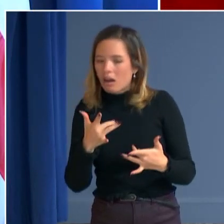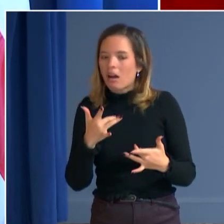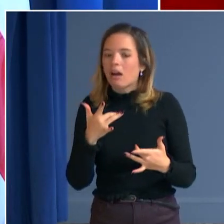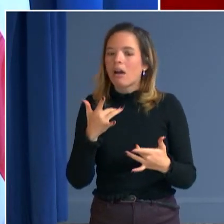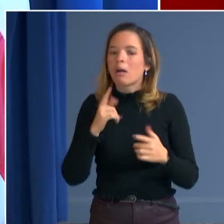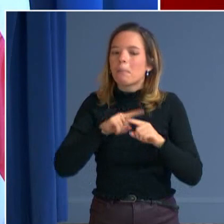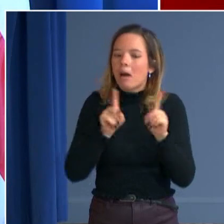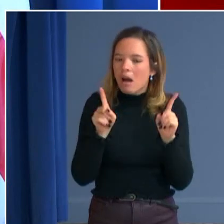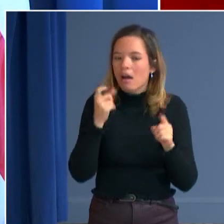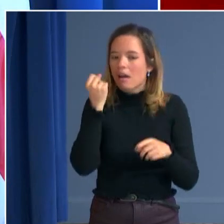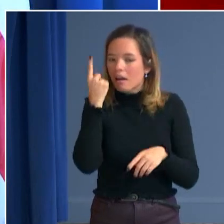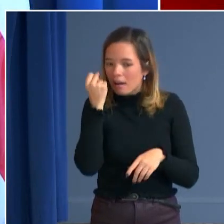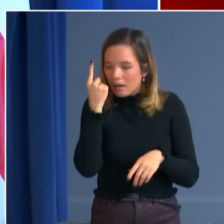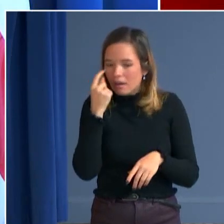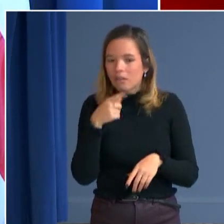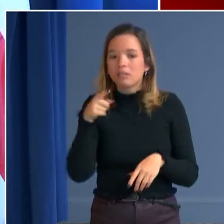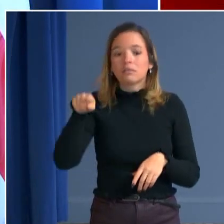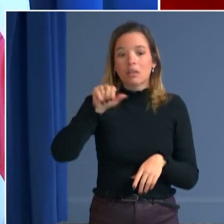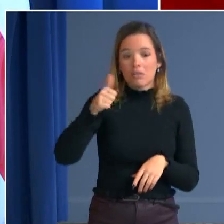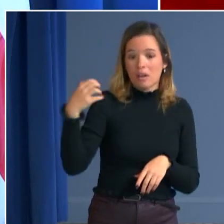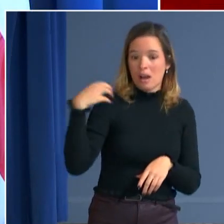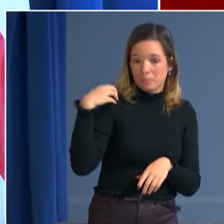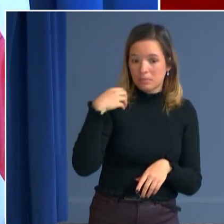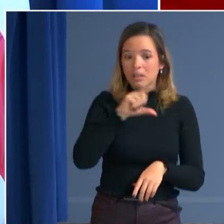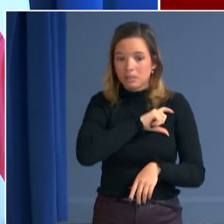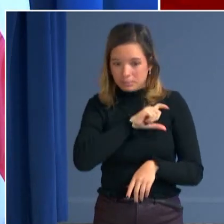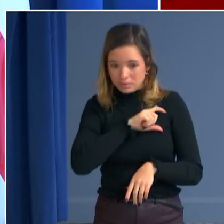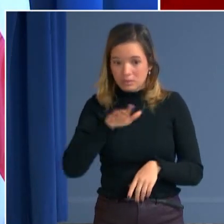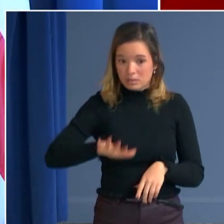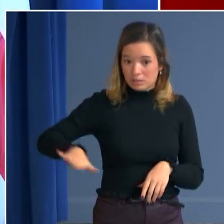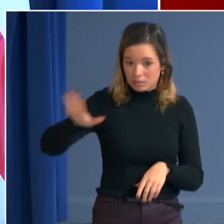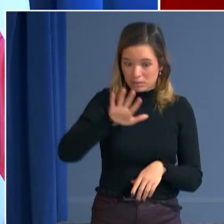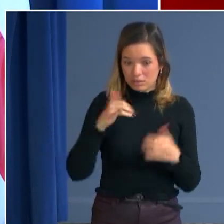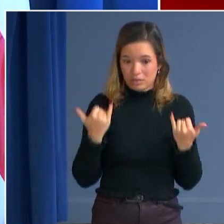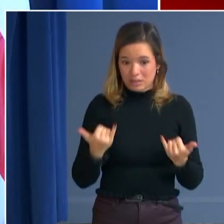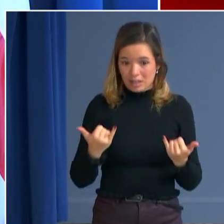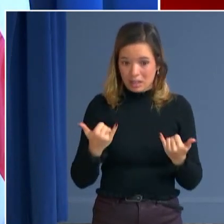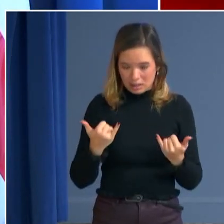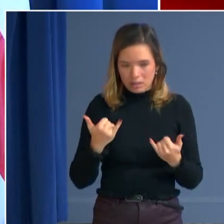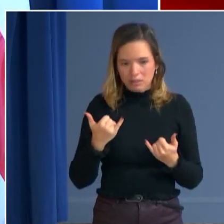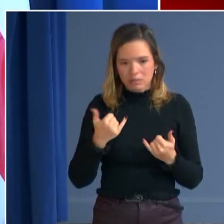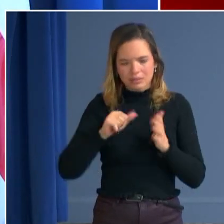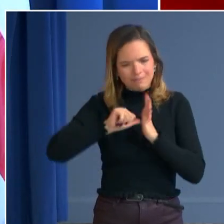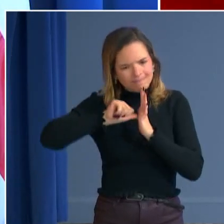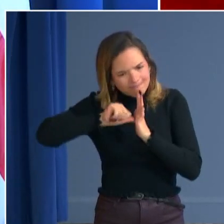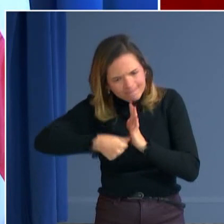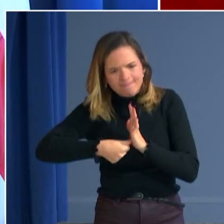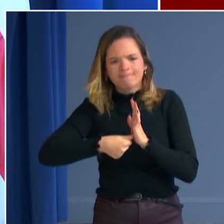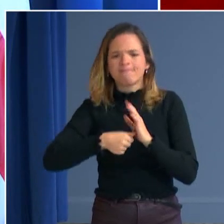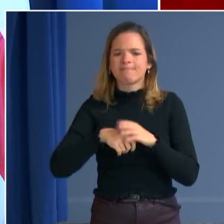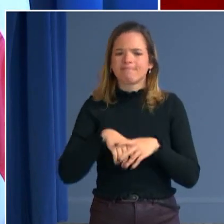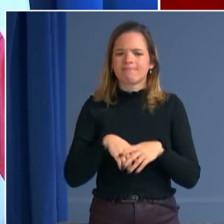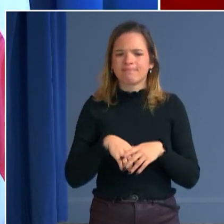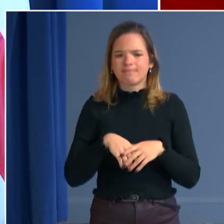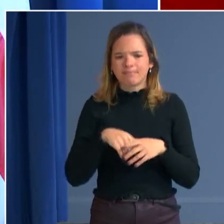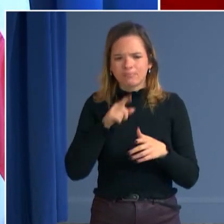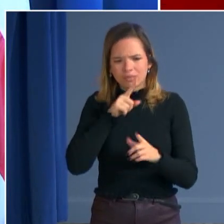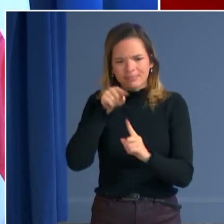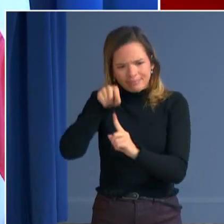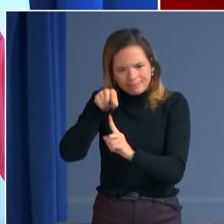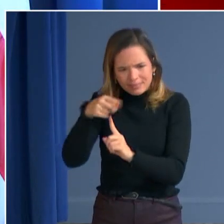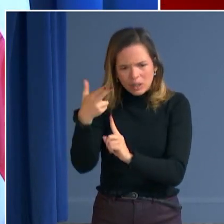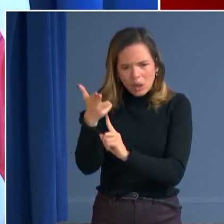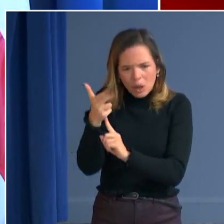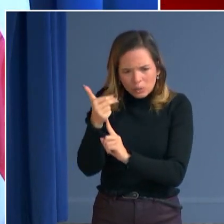partner agencies to bring attention to the issues that are causing the police to be called there. But I don't know if it's been